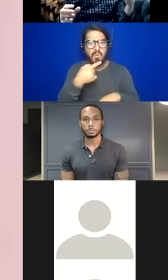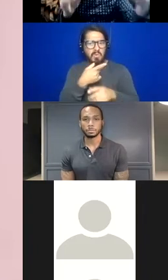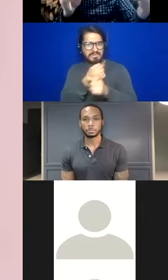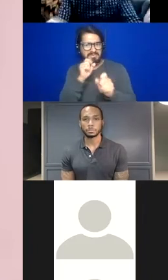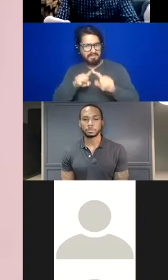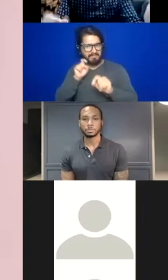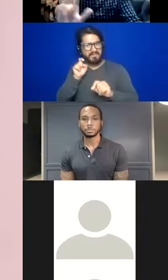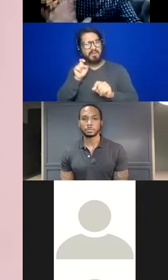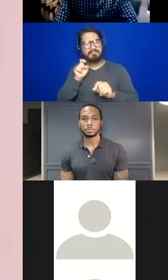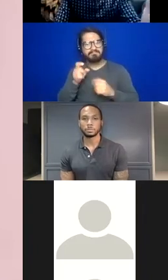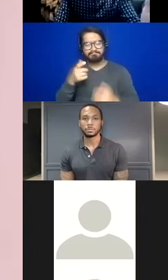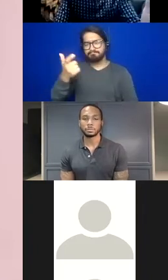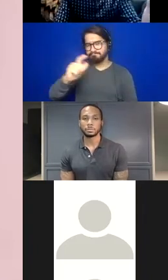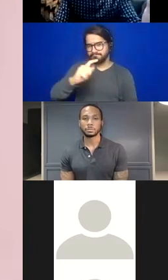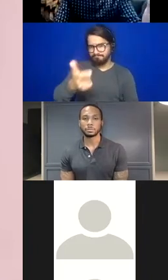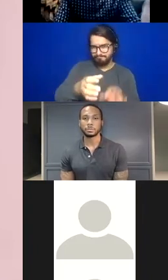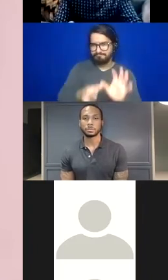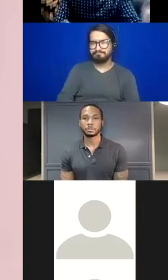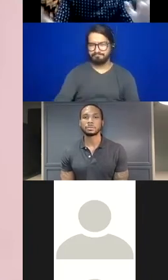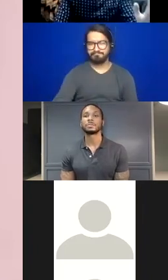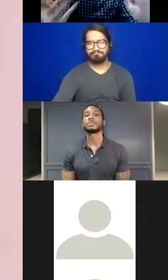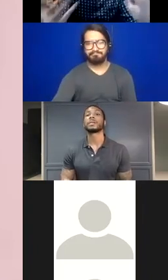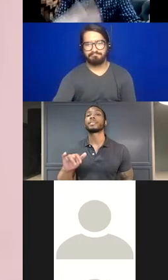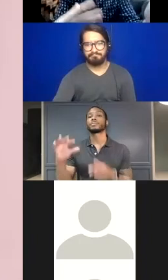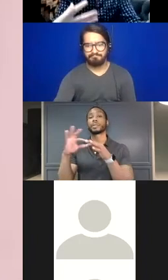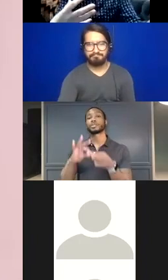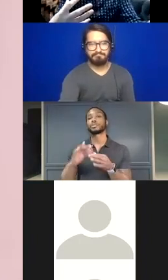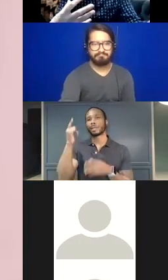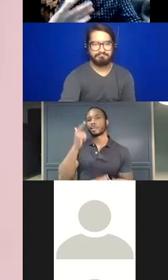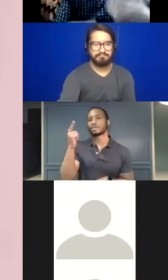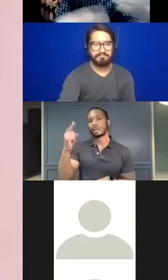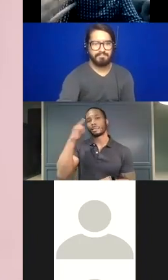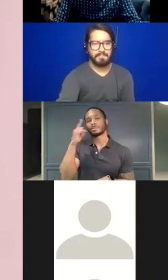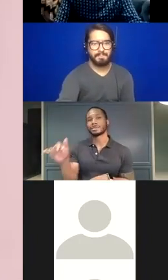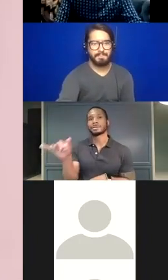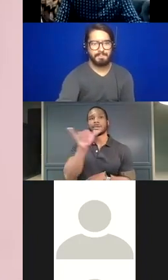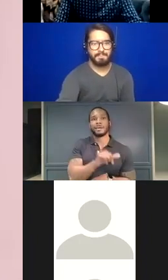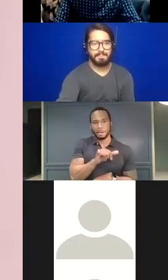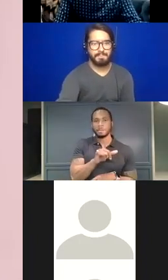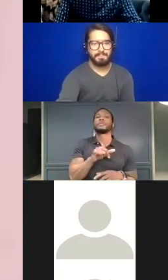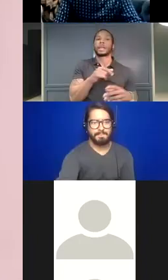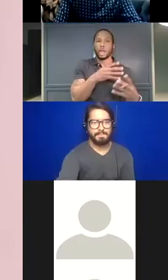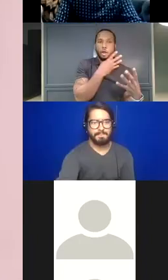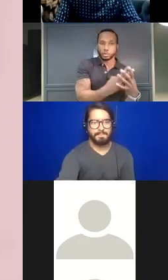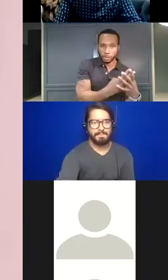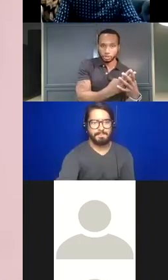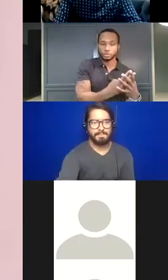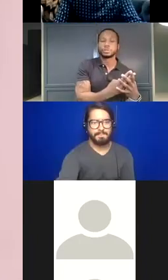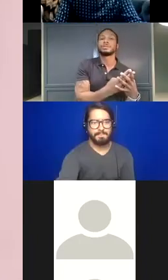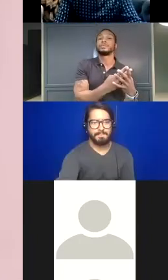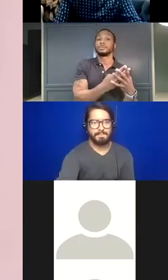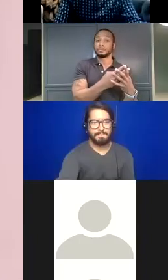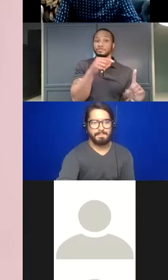to kind of this logic, right? Of like, I think it's the same logic of as incarceration of